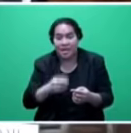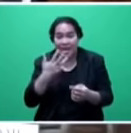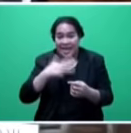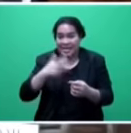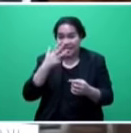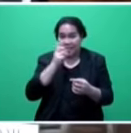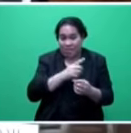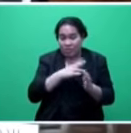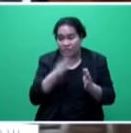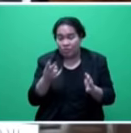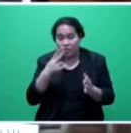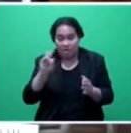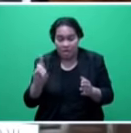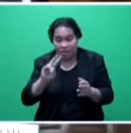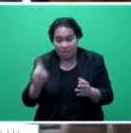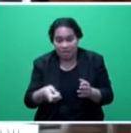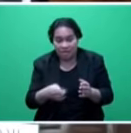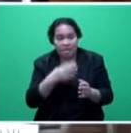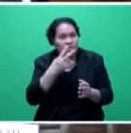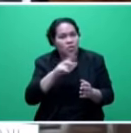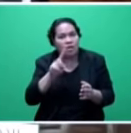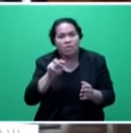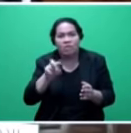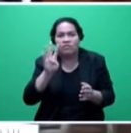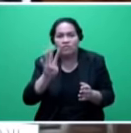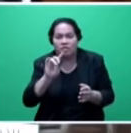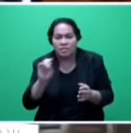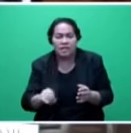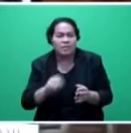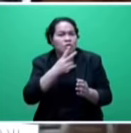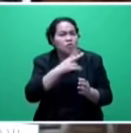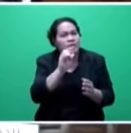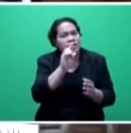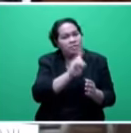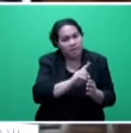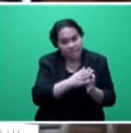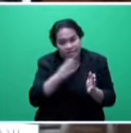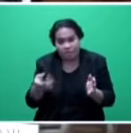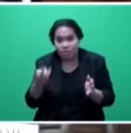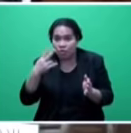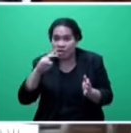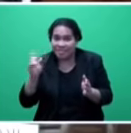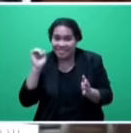91 to 2000, 2.44%. 2001 to 2010,